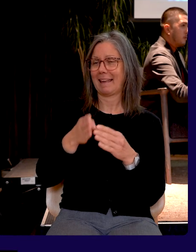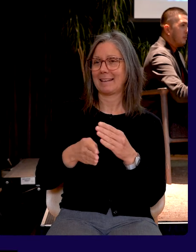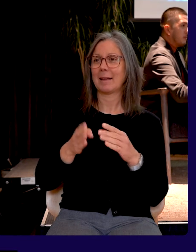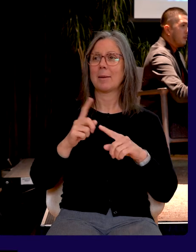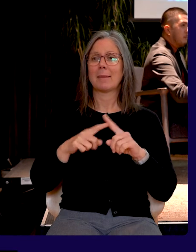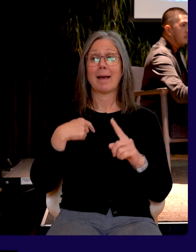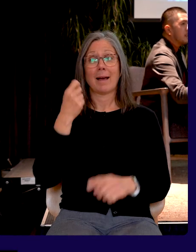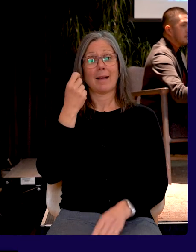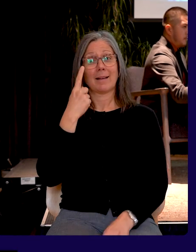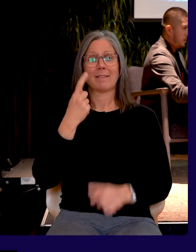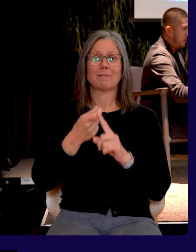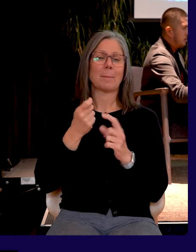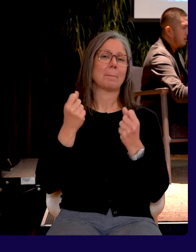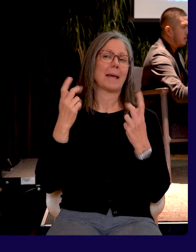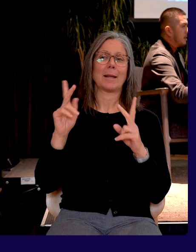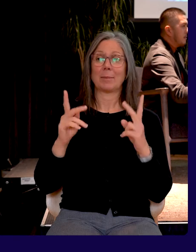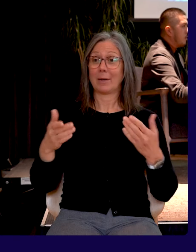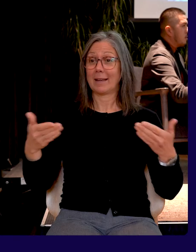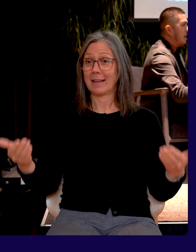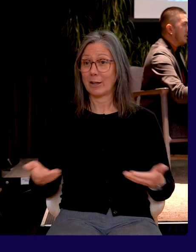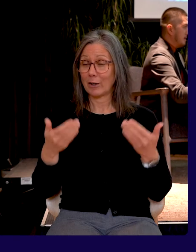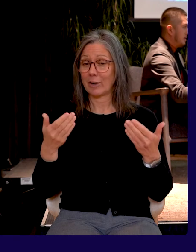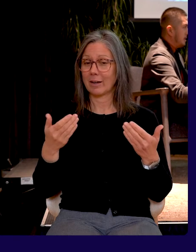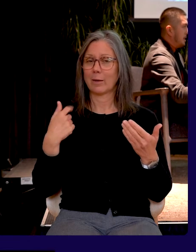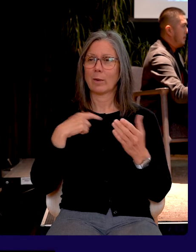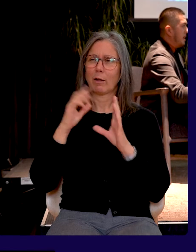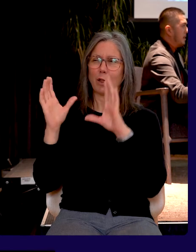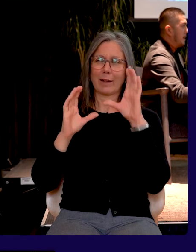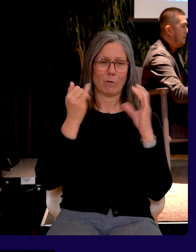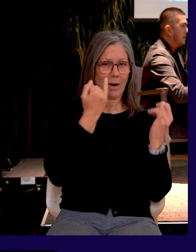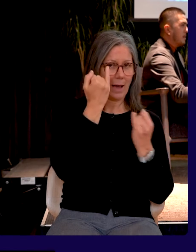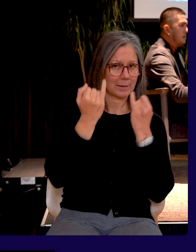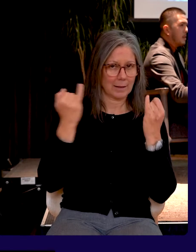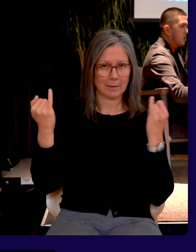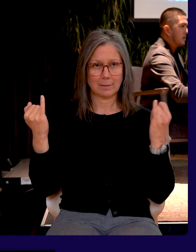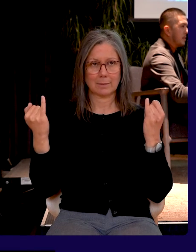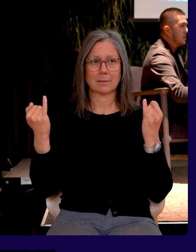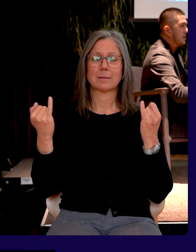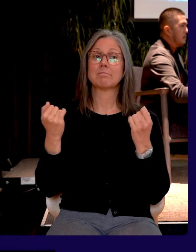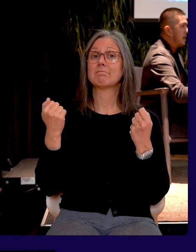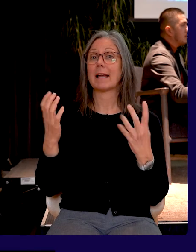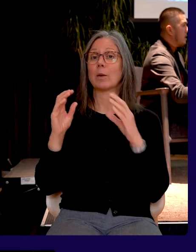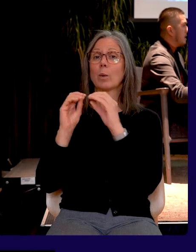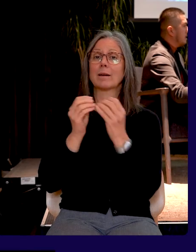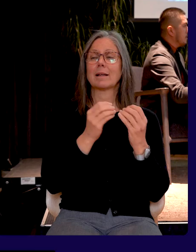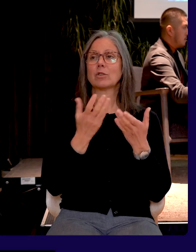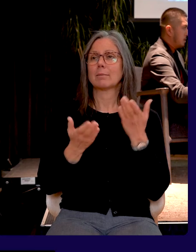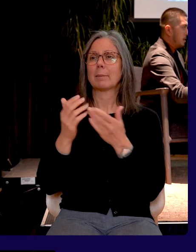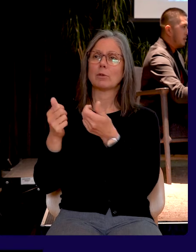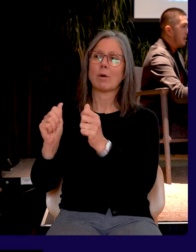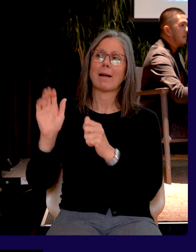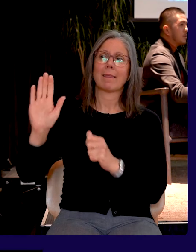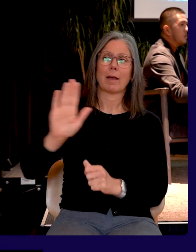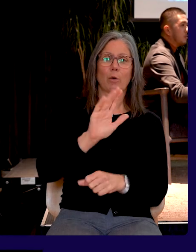from many of the folks here, we are looking for ideas that many organizations may have tried in their